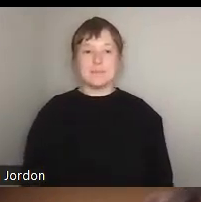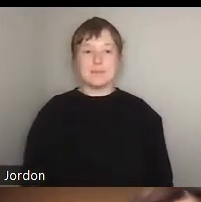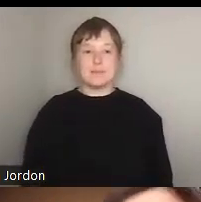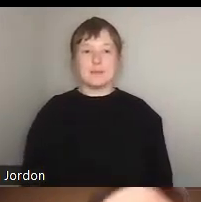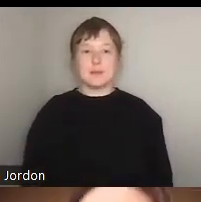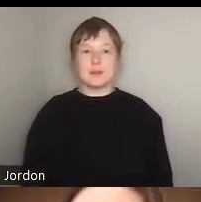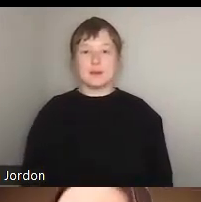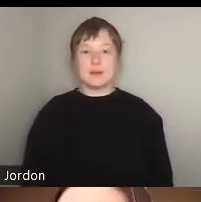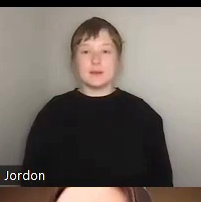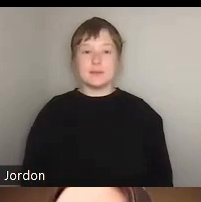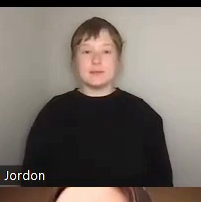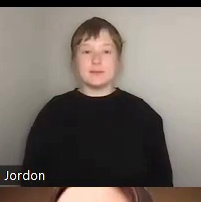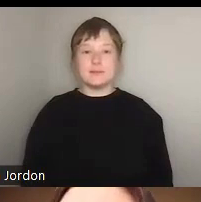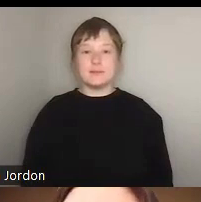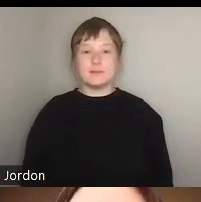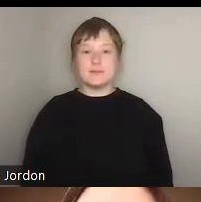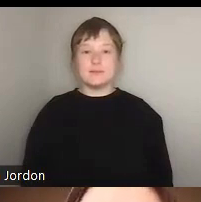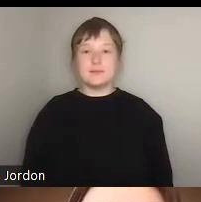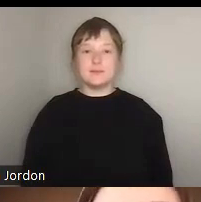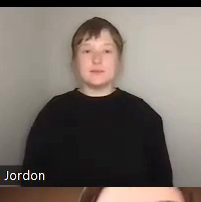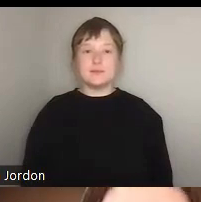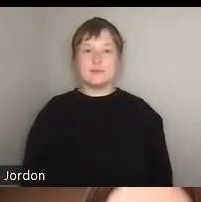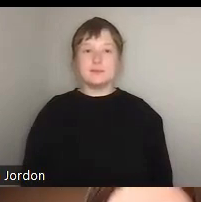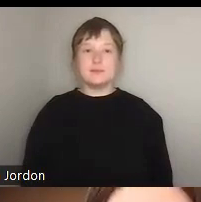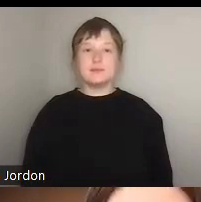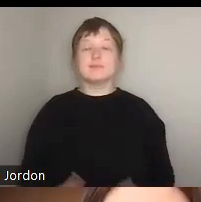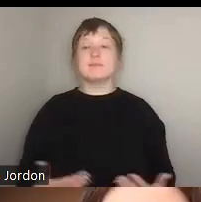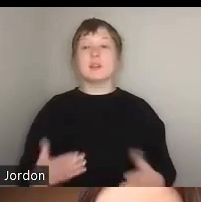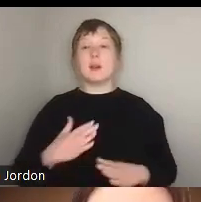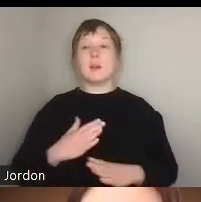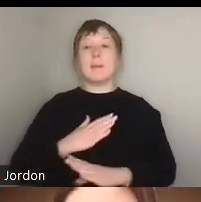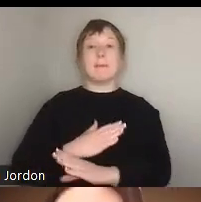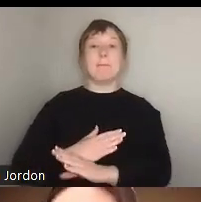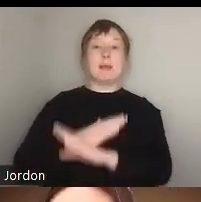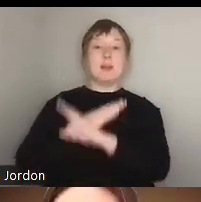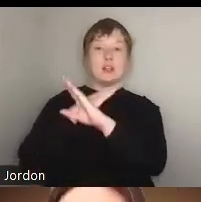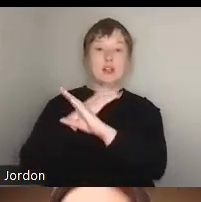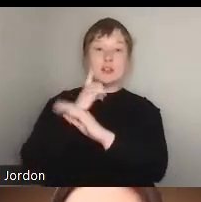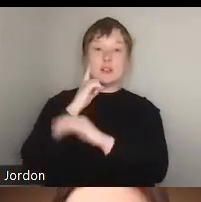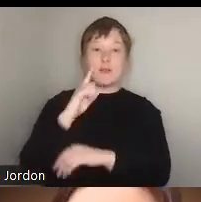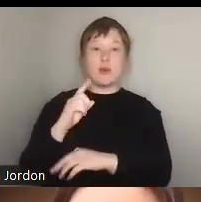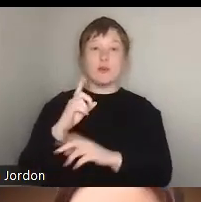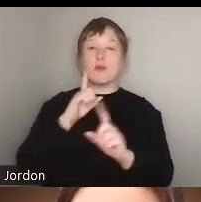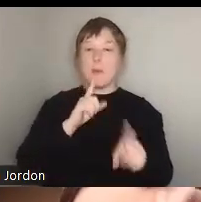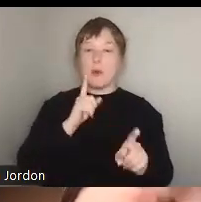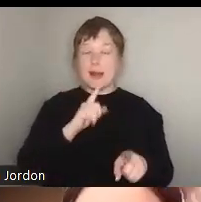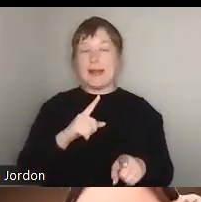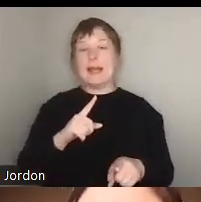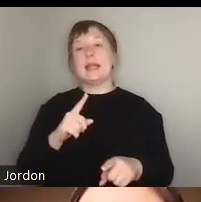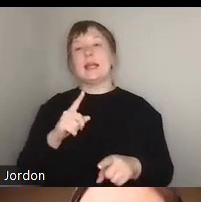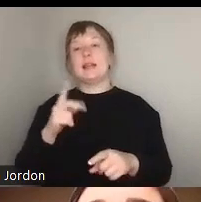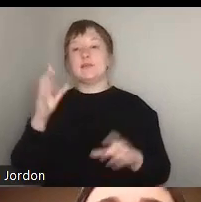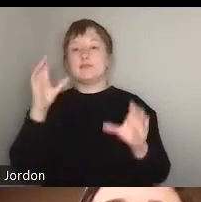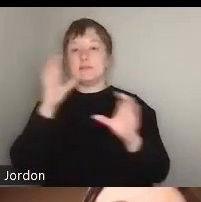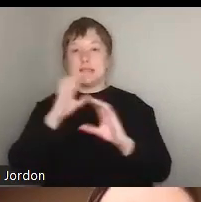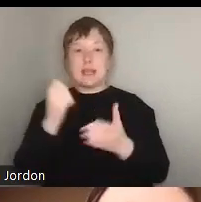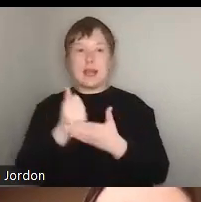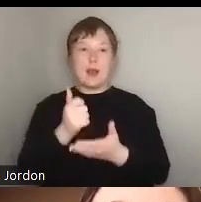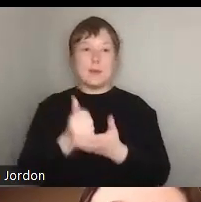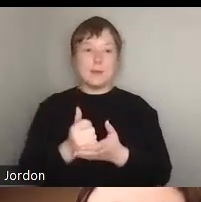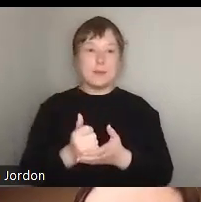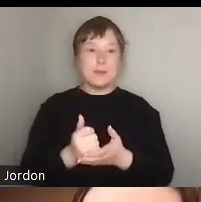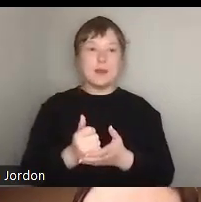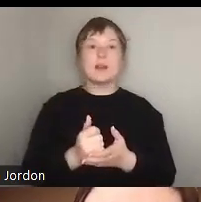So barriers to reporting and seeking help. This was one that somebody said was feeling